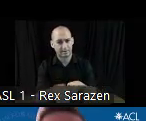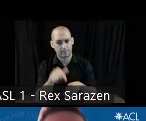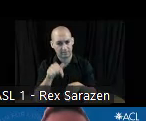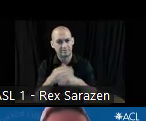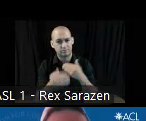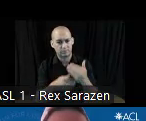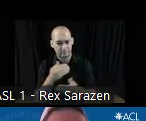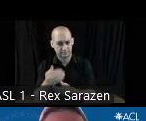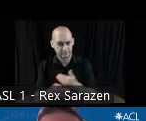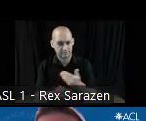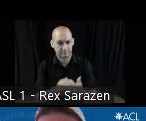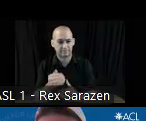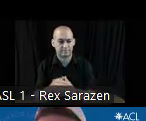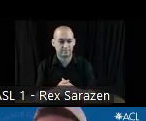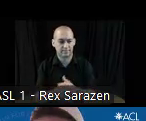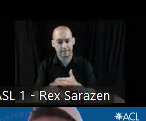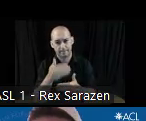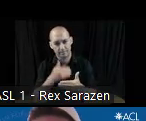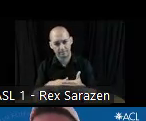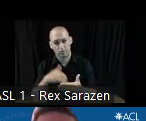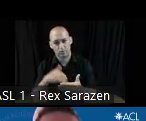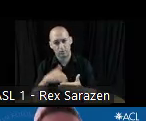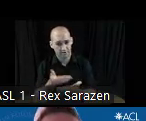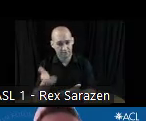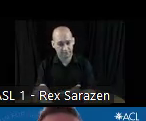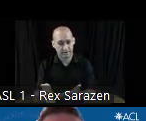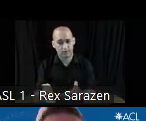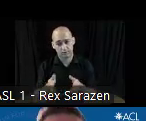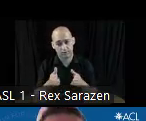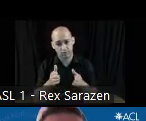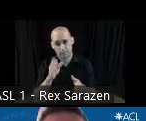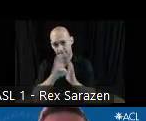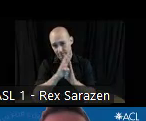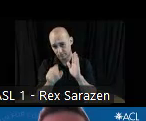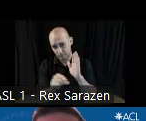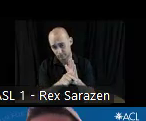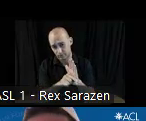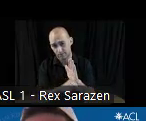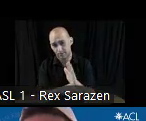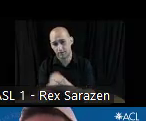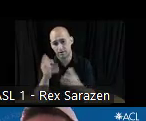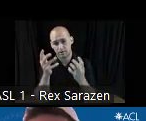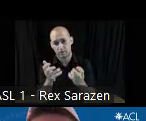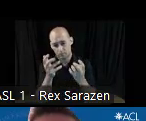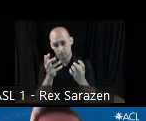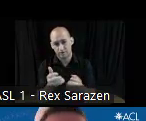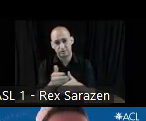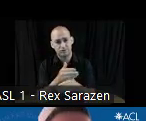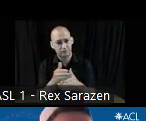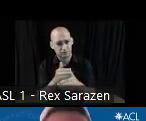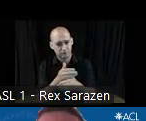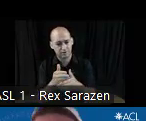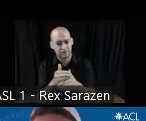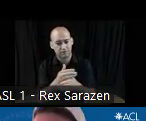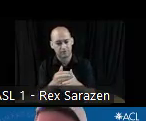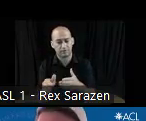process. Before I get there, I just, by way of background, want to share